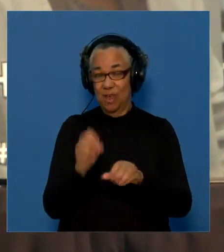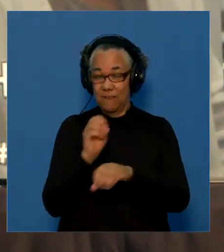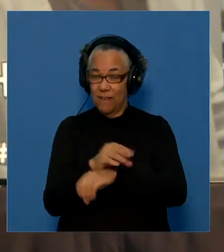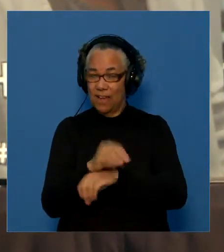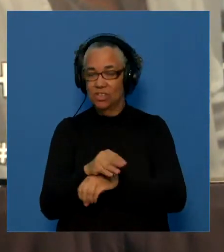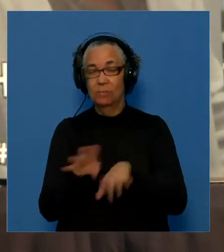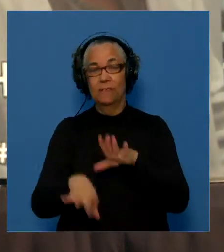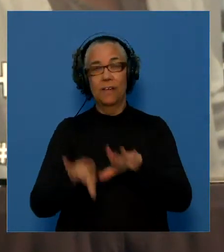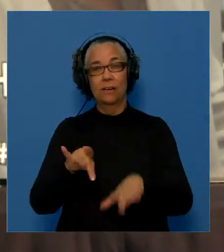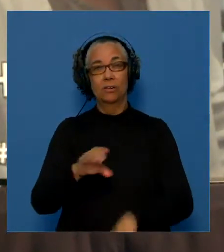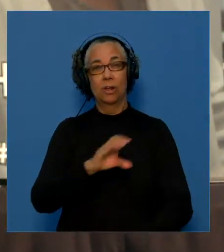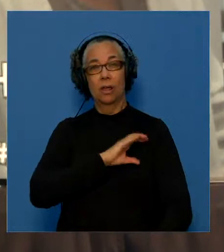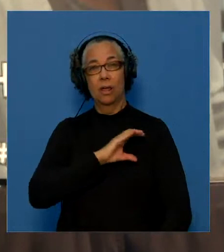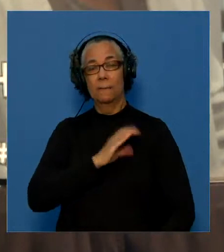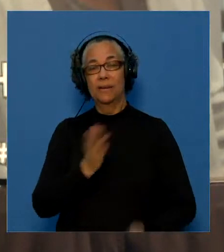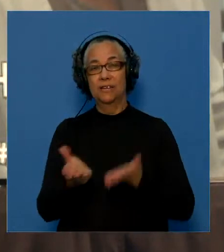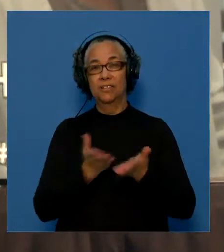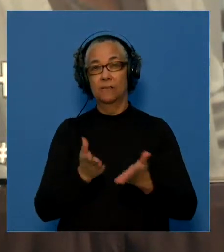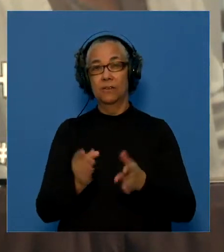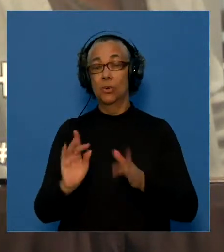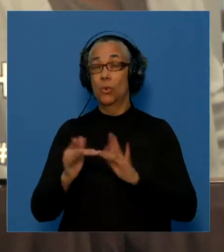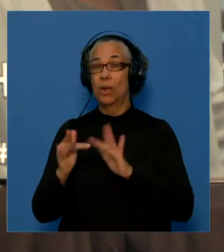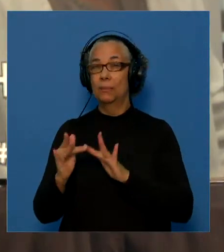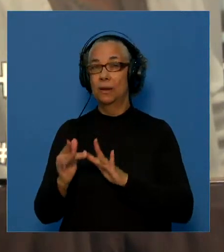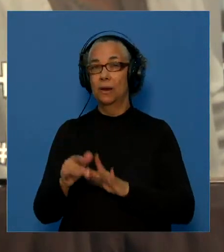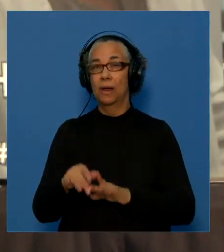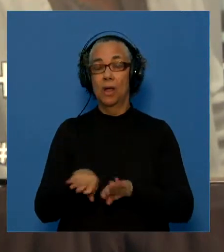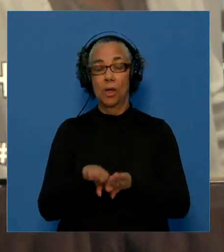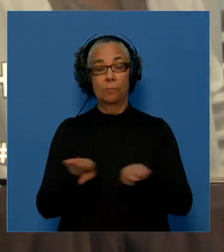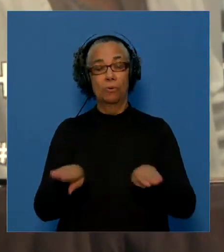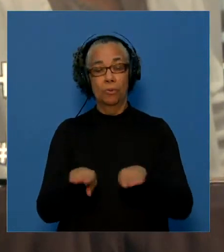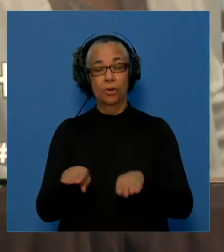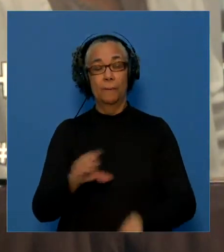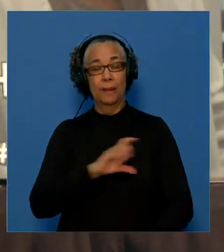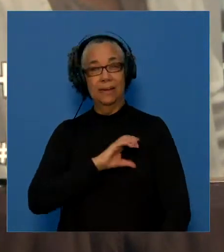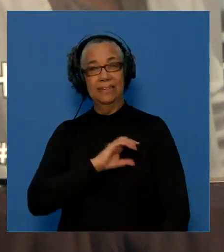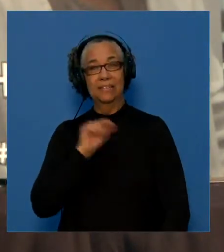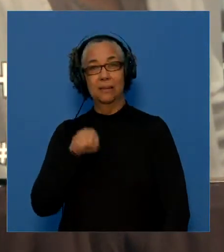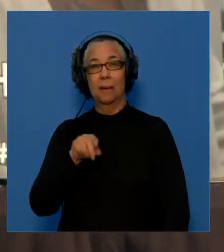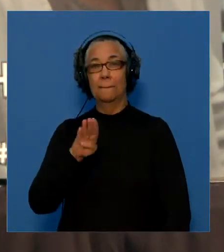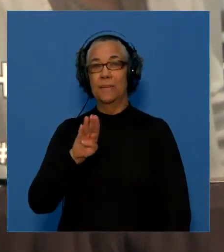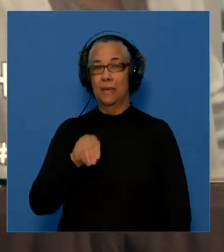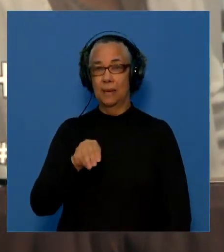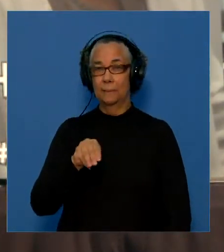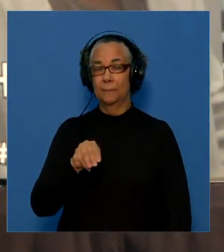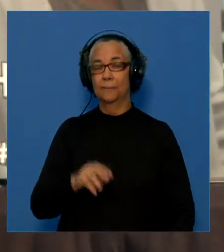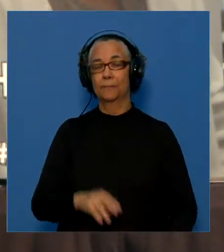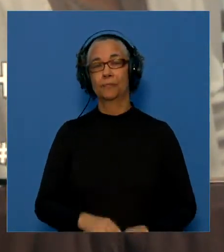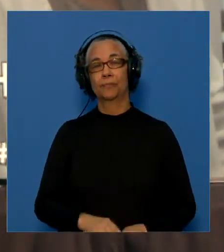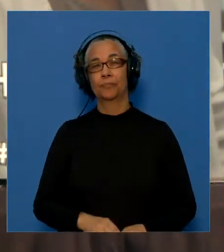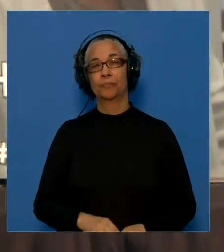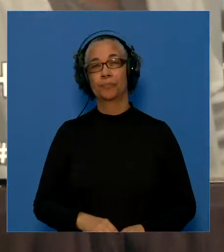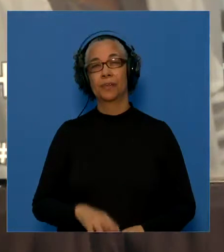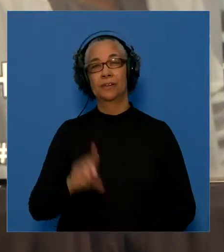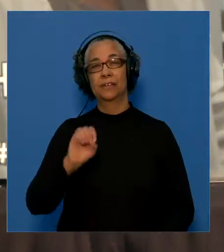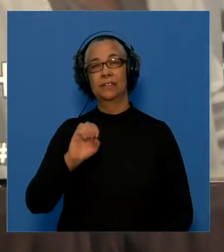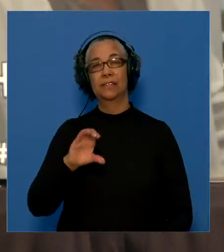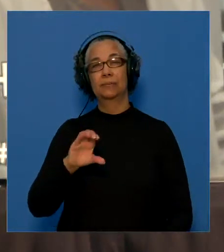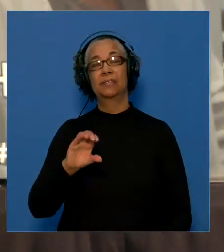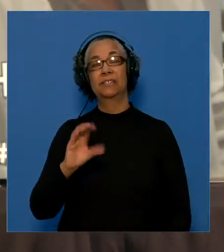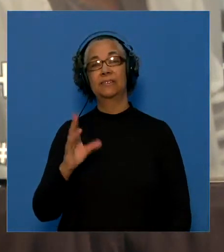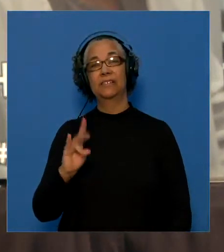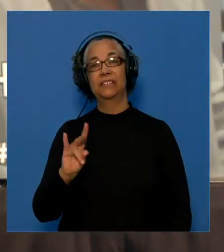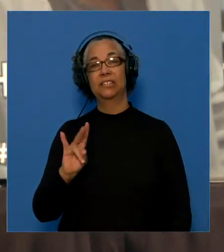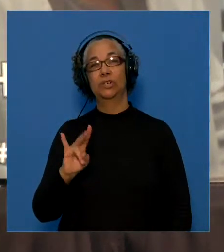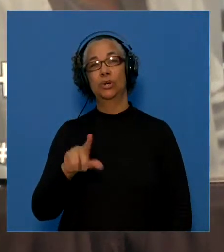Police Service website at bermudapolice.bm. In my statement of December 17,